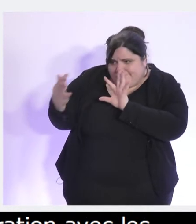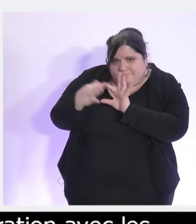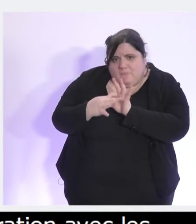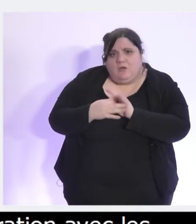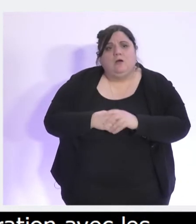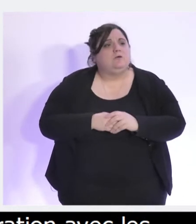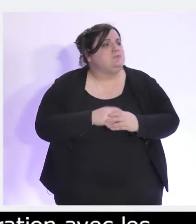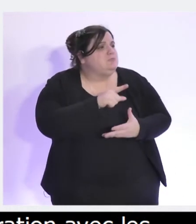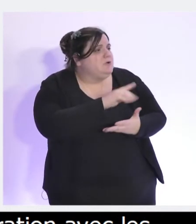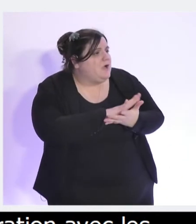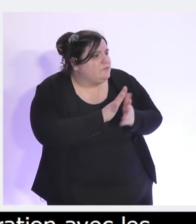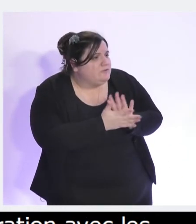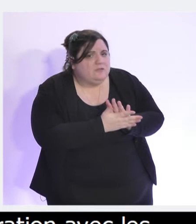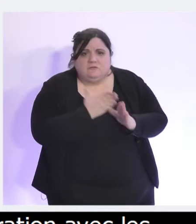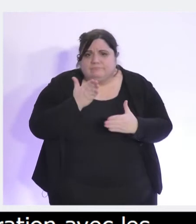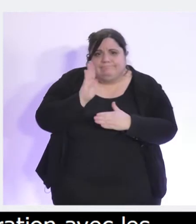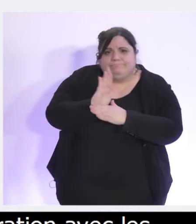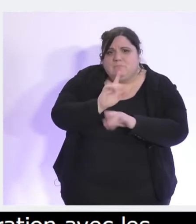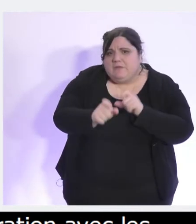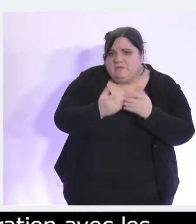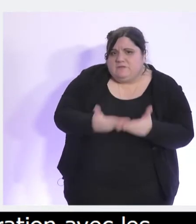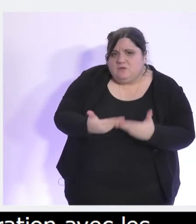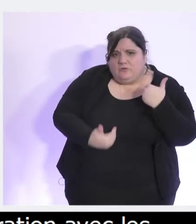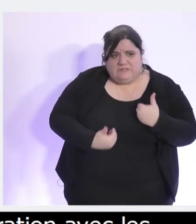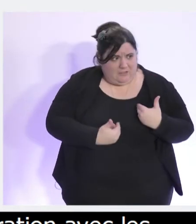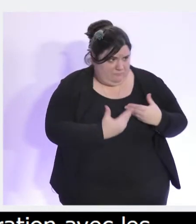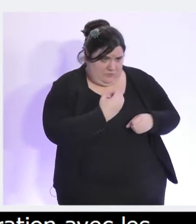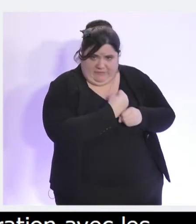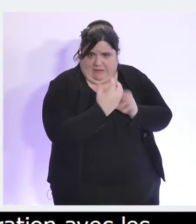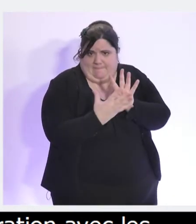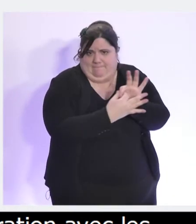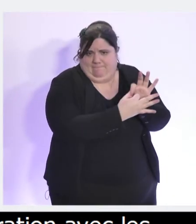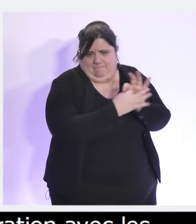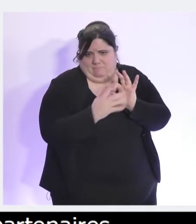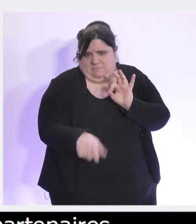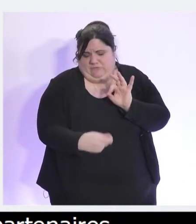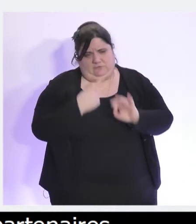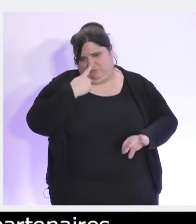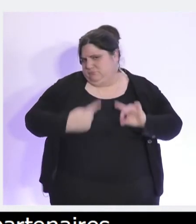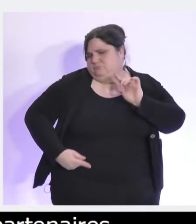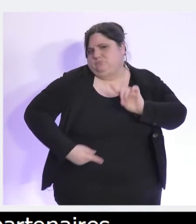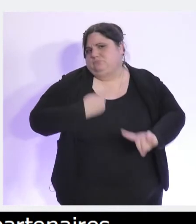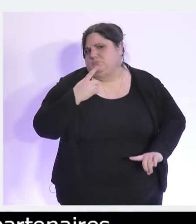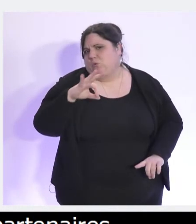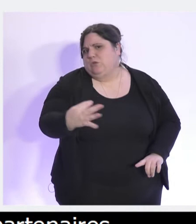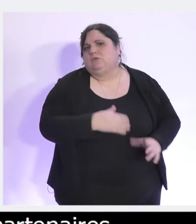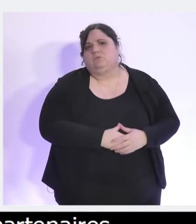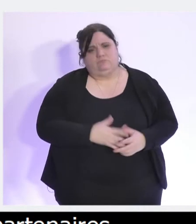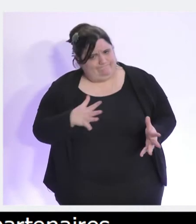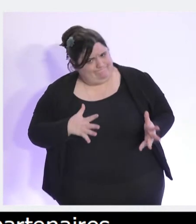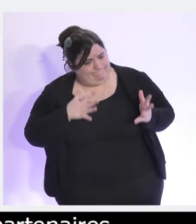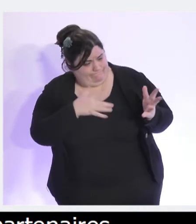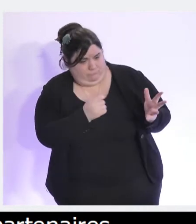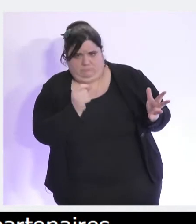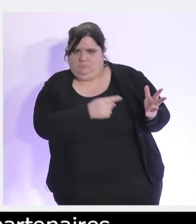commitment. Of course, this will be key, as we were hearing earlier. What employers